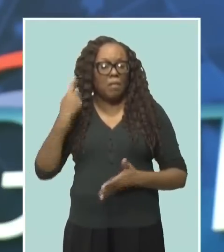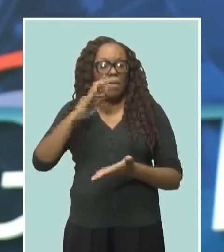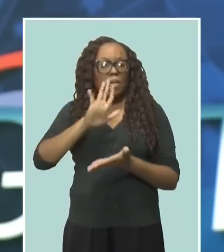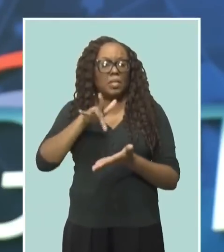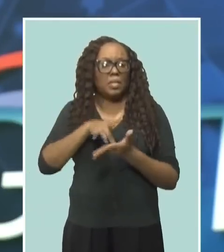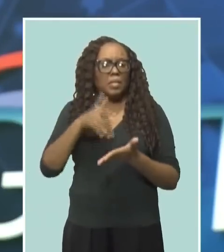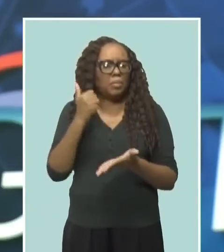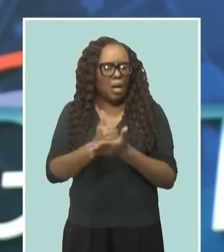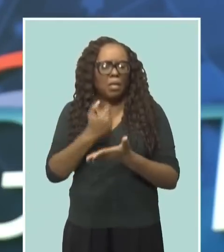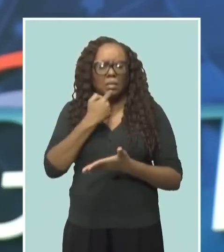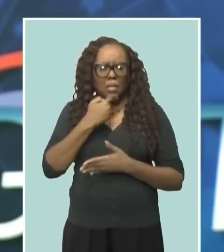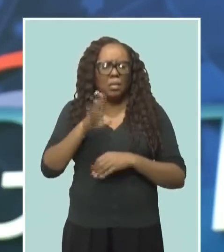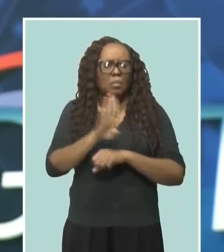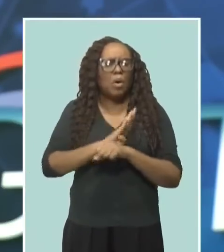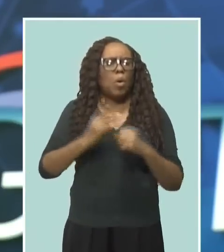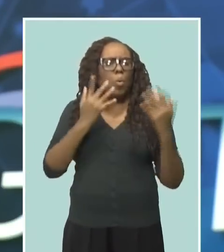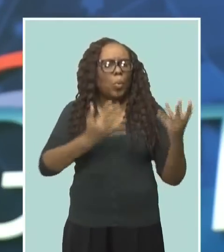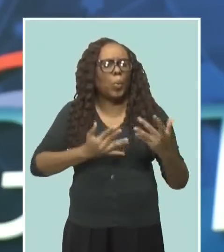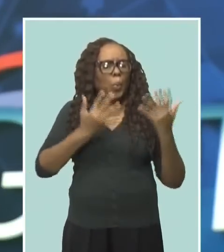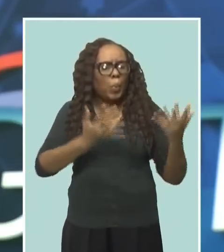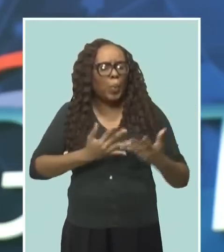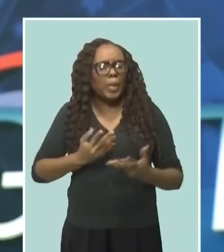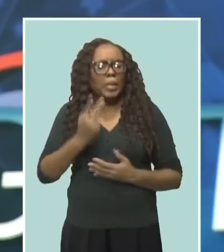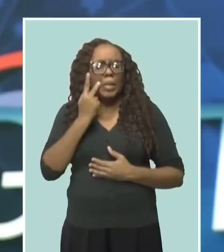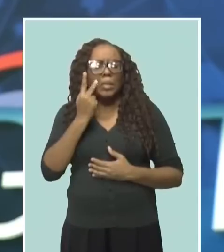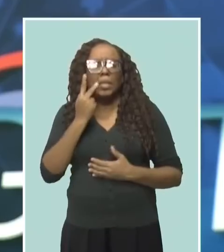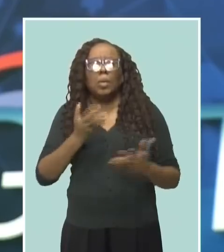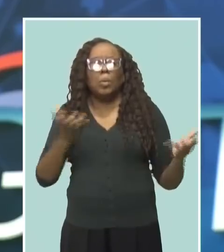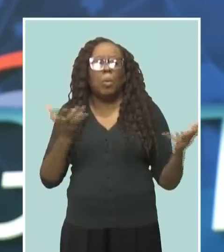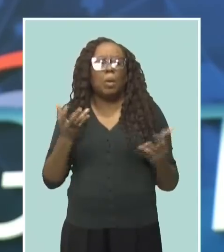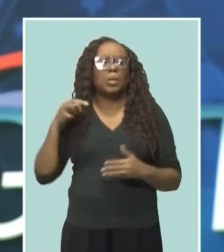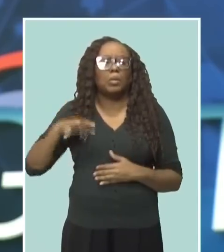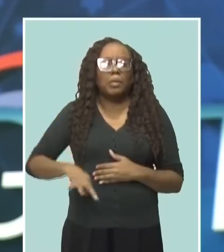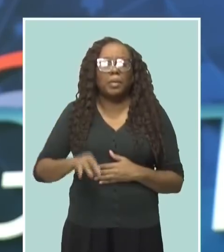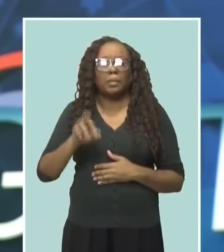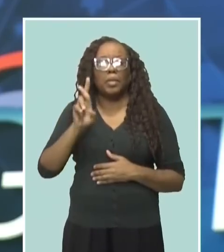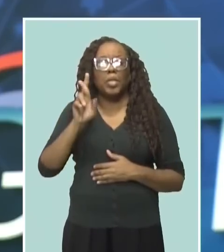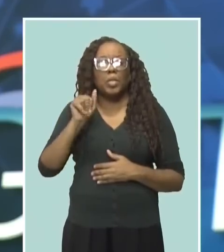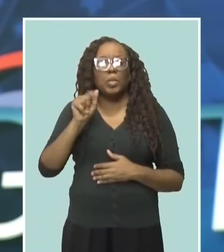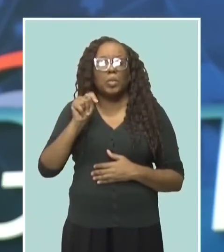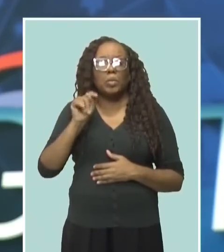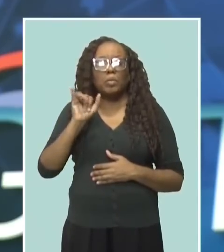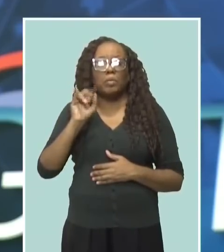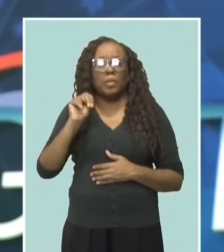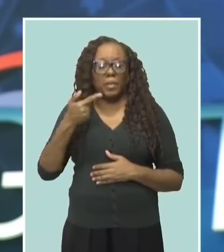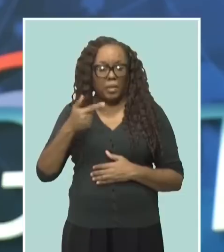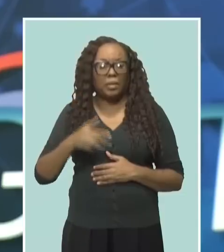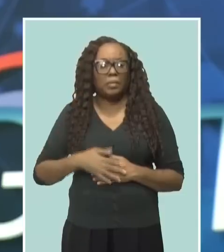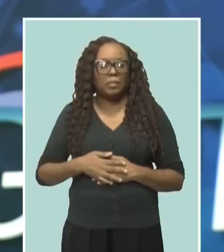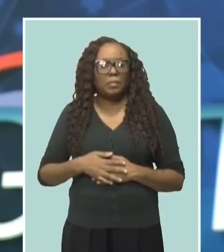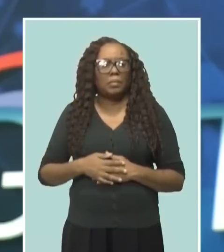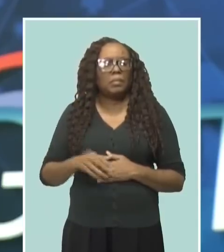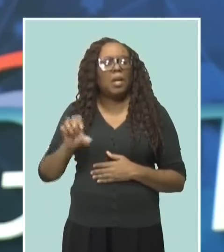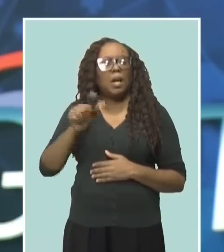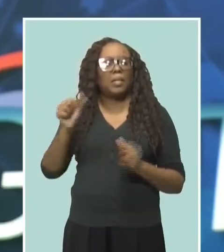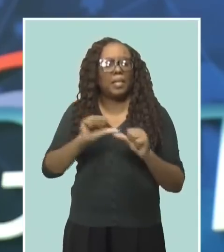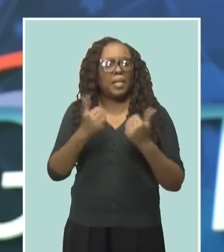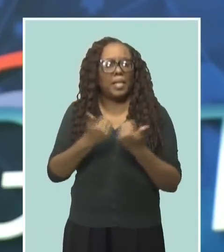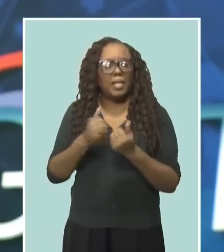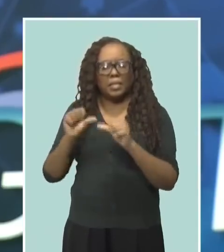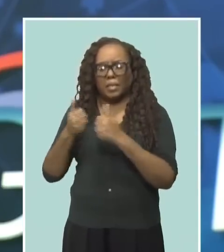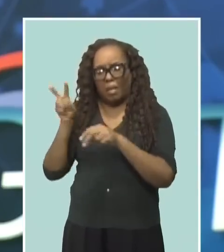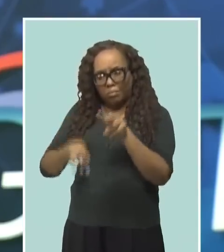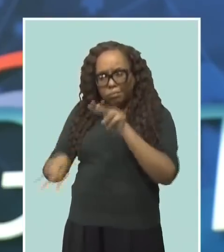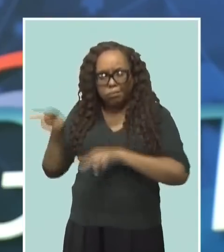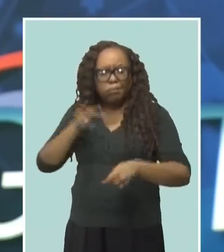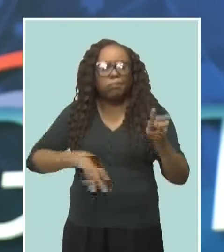stated the country was awaiting the verdict from top credit rating agencies that were assessing the viability of the nation's